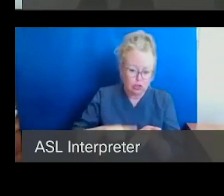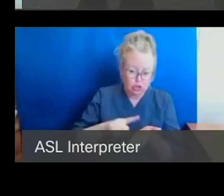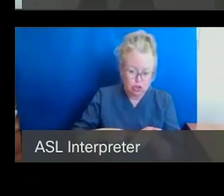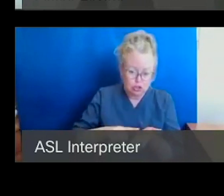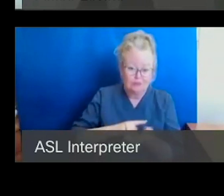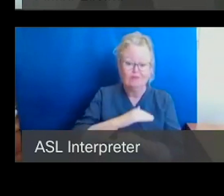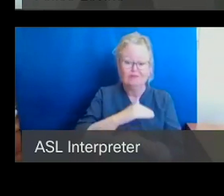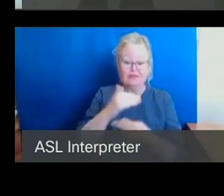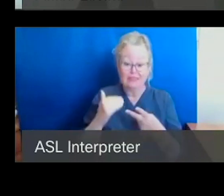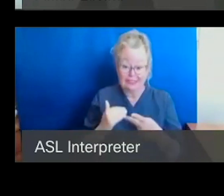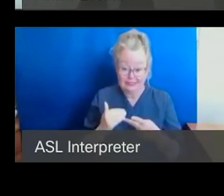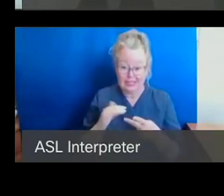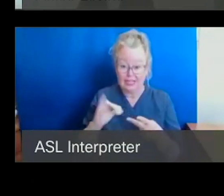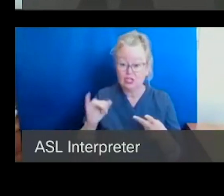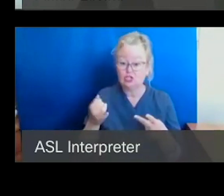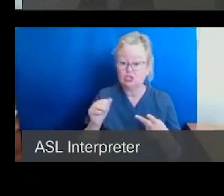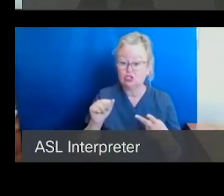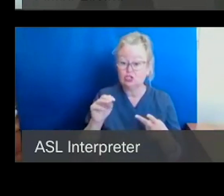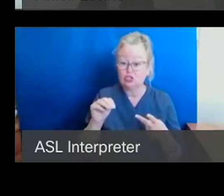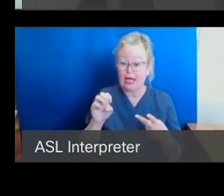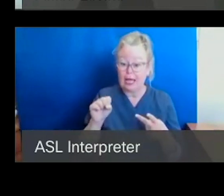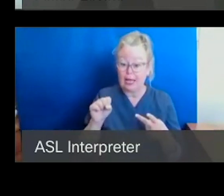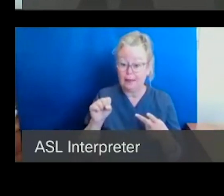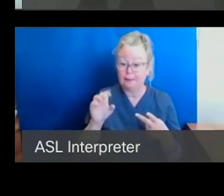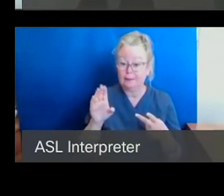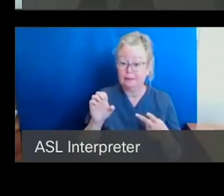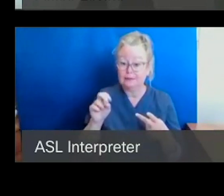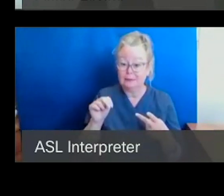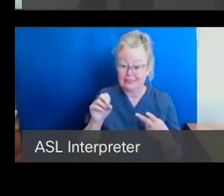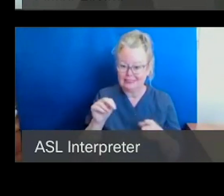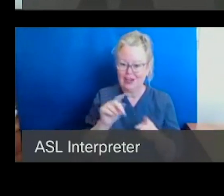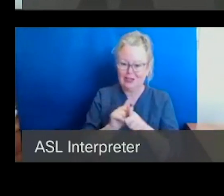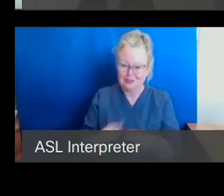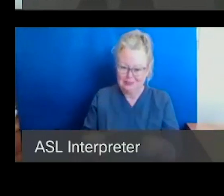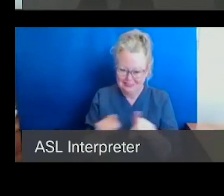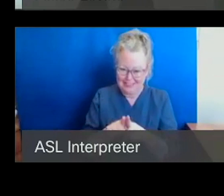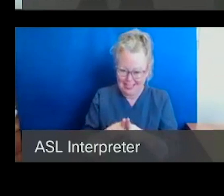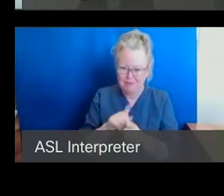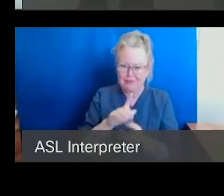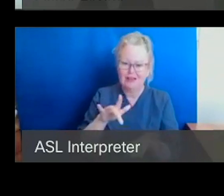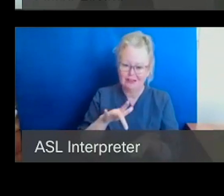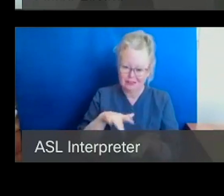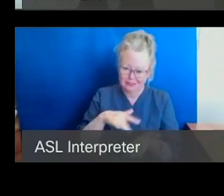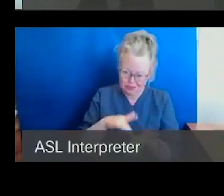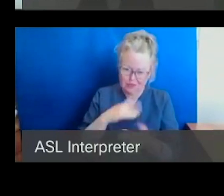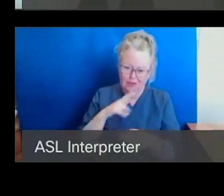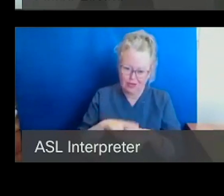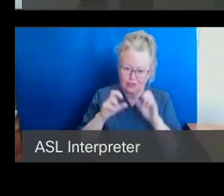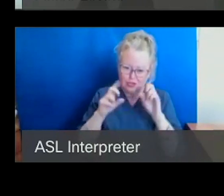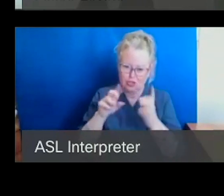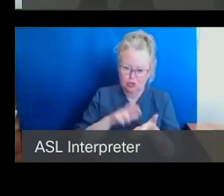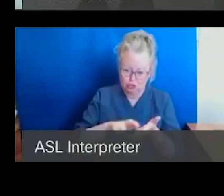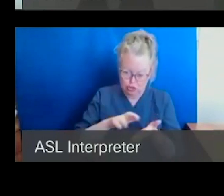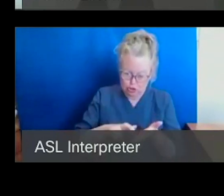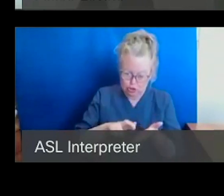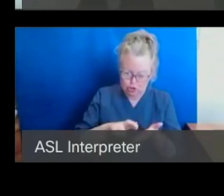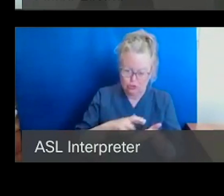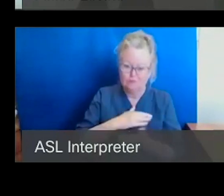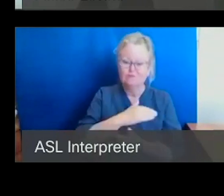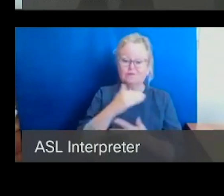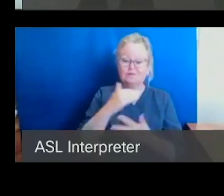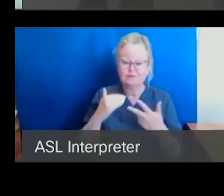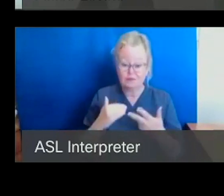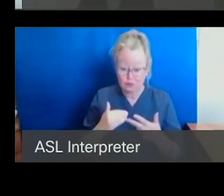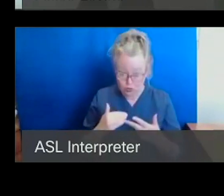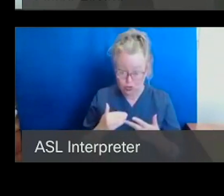he will be followed by James Benson, also with the National Center for Education Research. And underscoring the partnerships